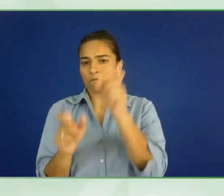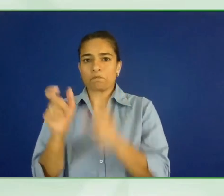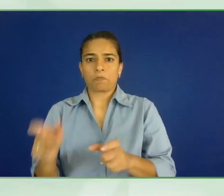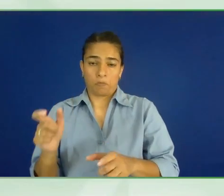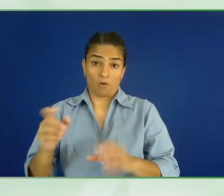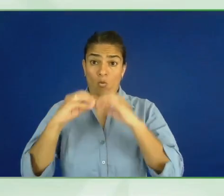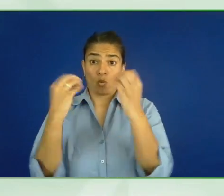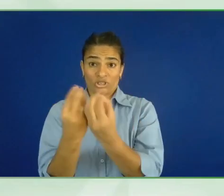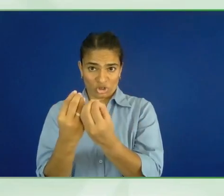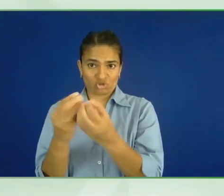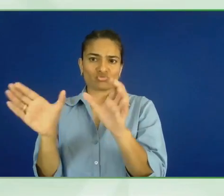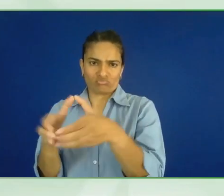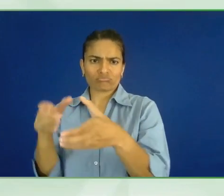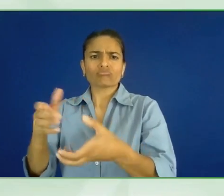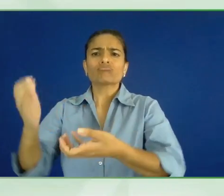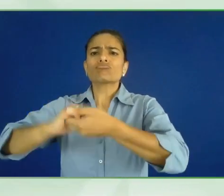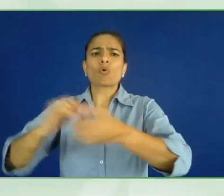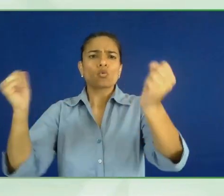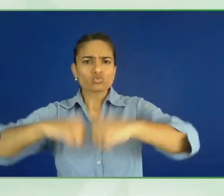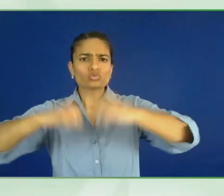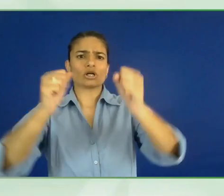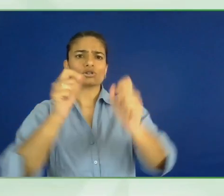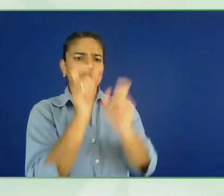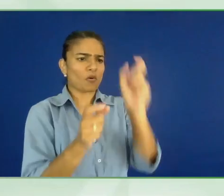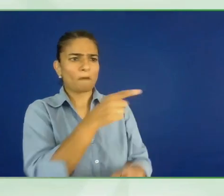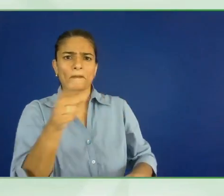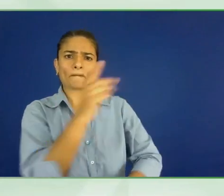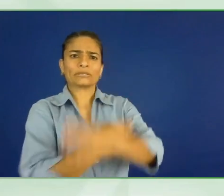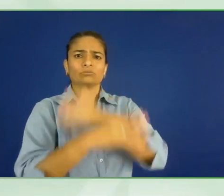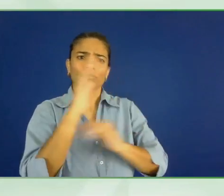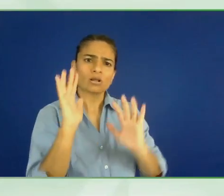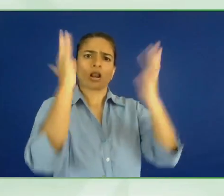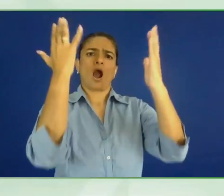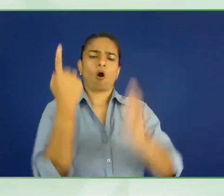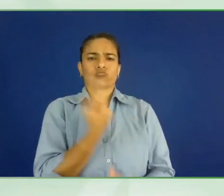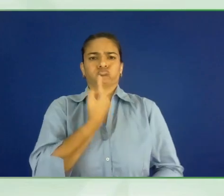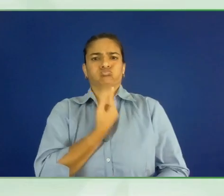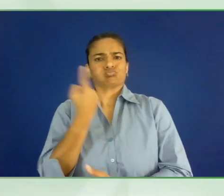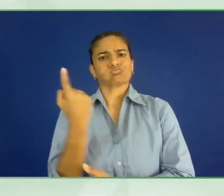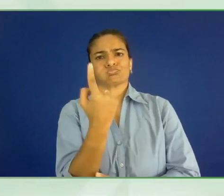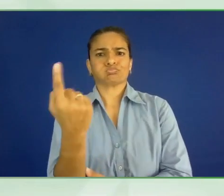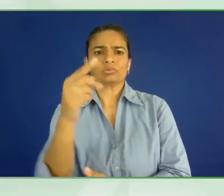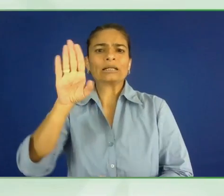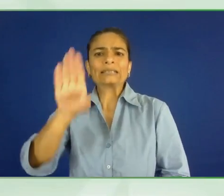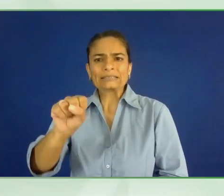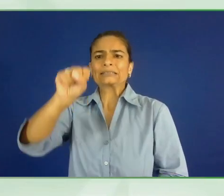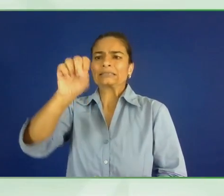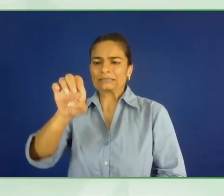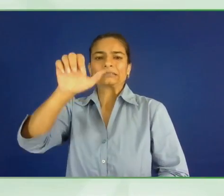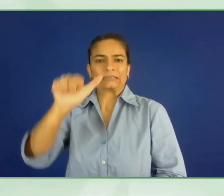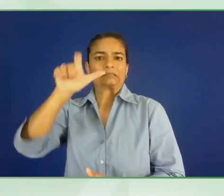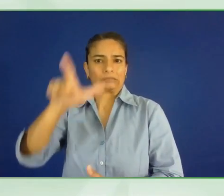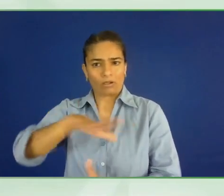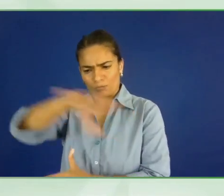working with Project Zero for years to bring more and more people from Georgia to Zero